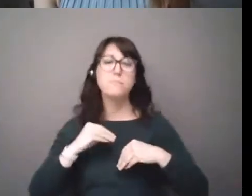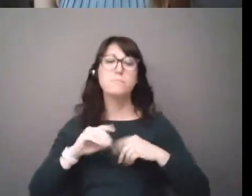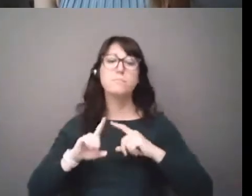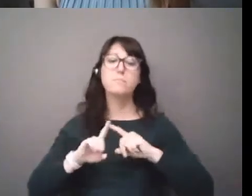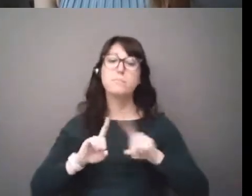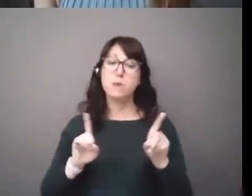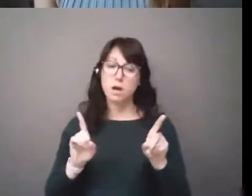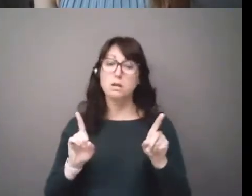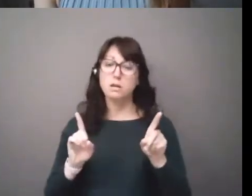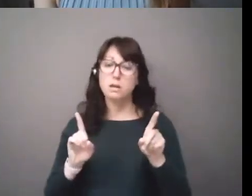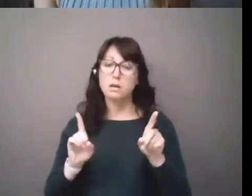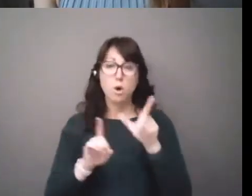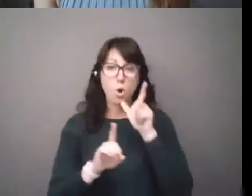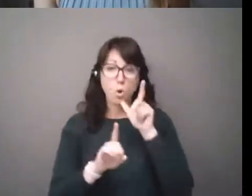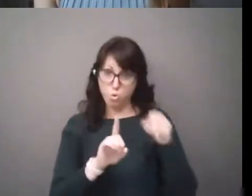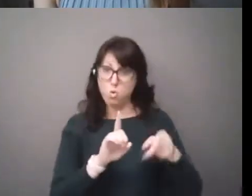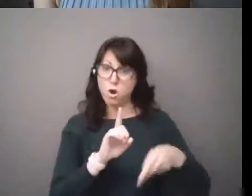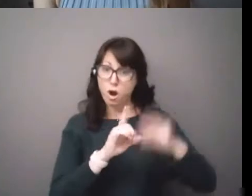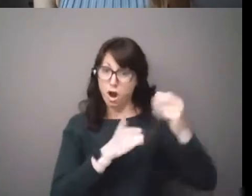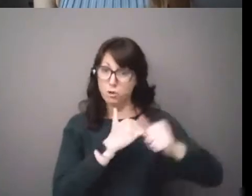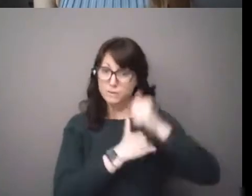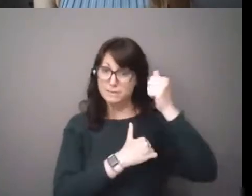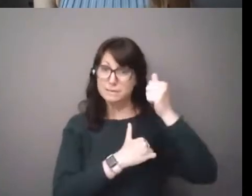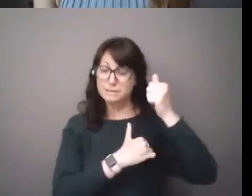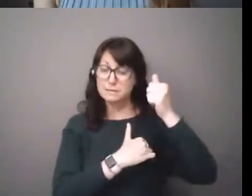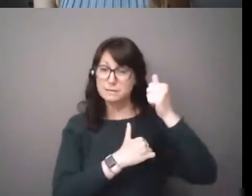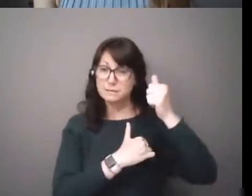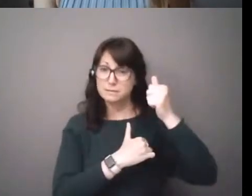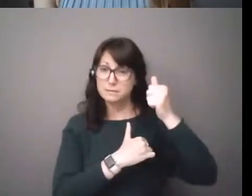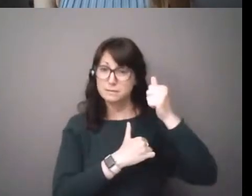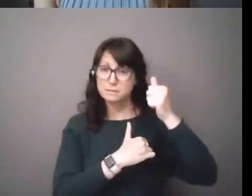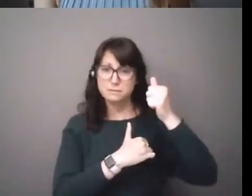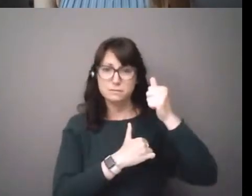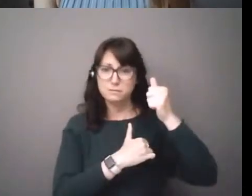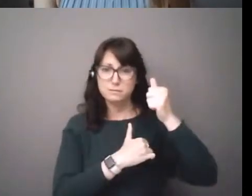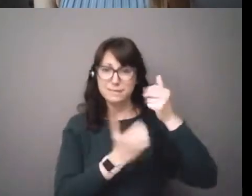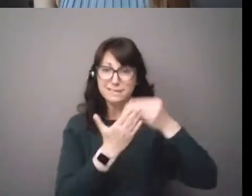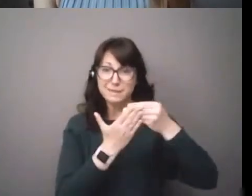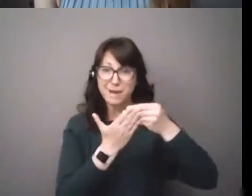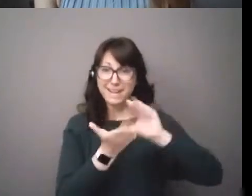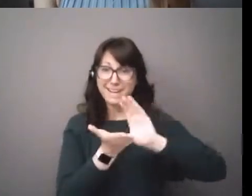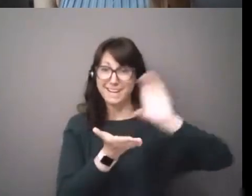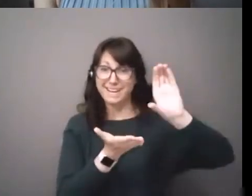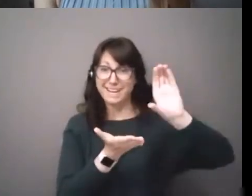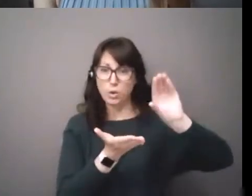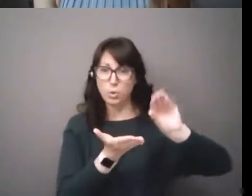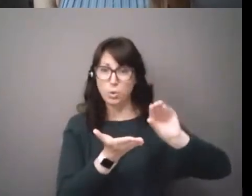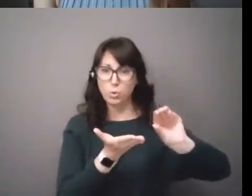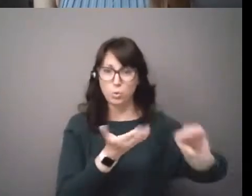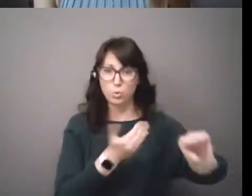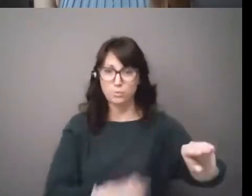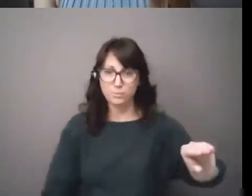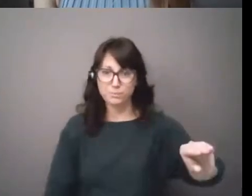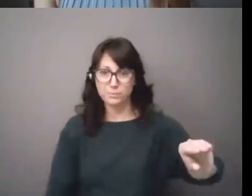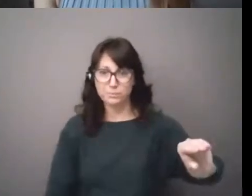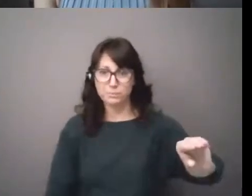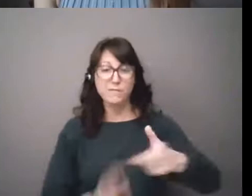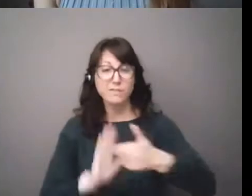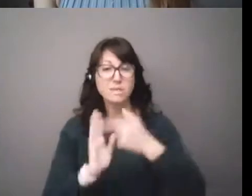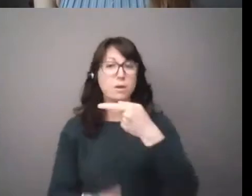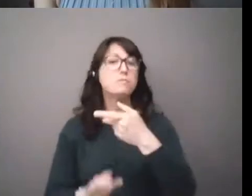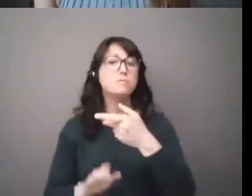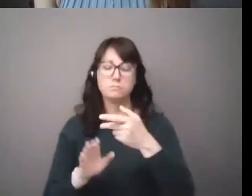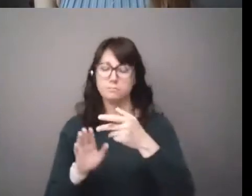the work that people for the most vulnerable were paying the least amount of money. We're talking about the role of